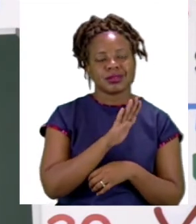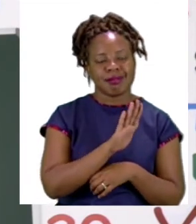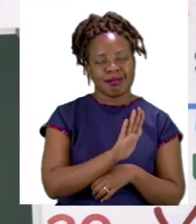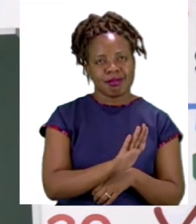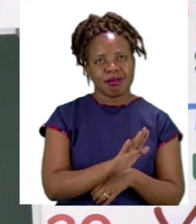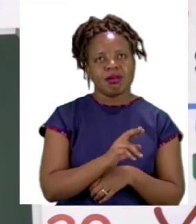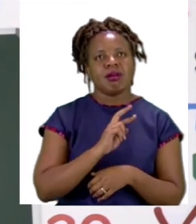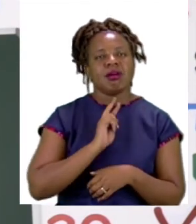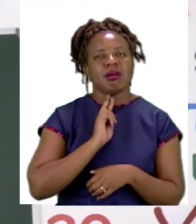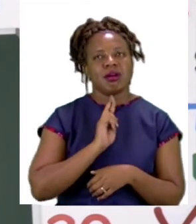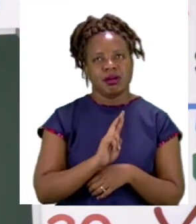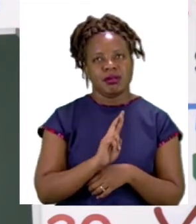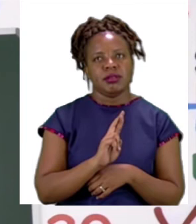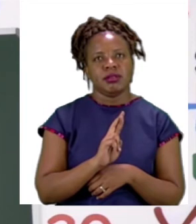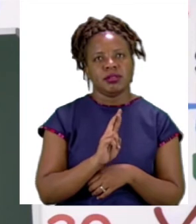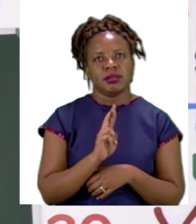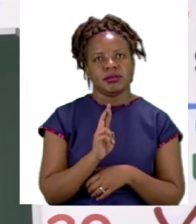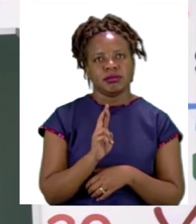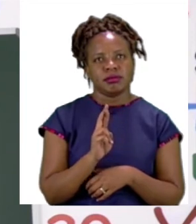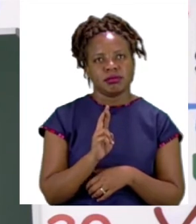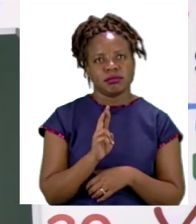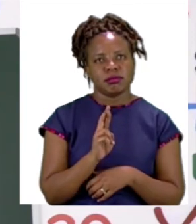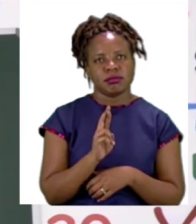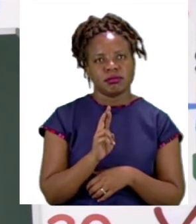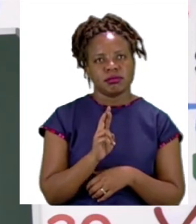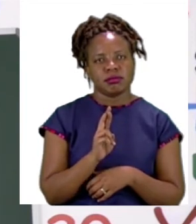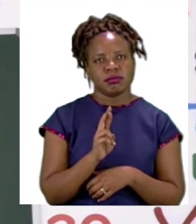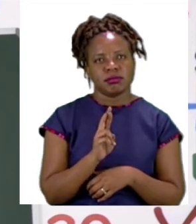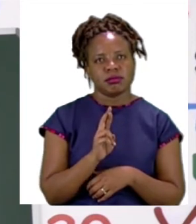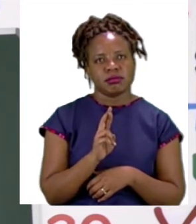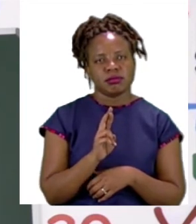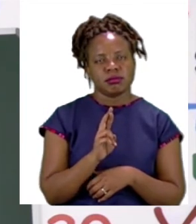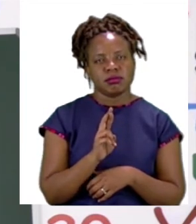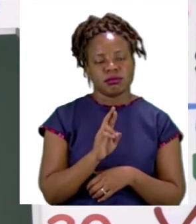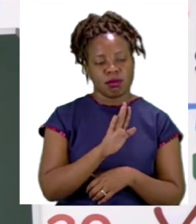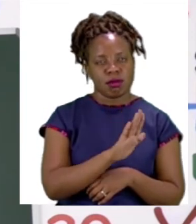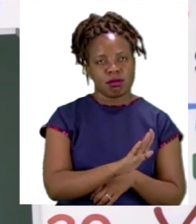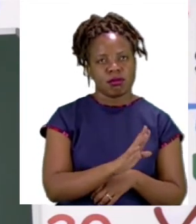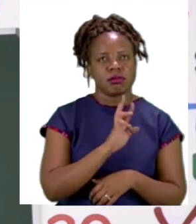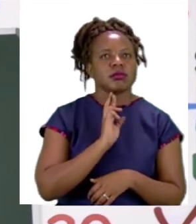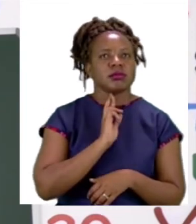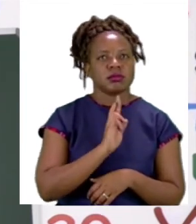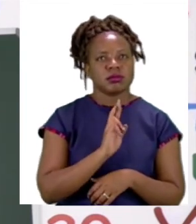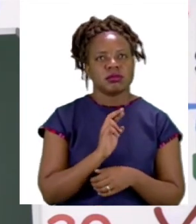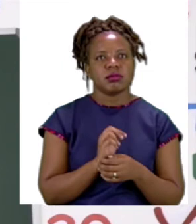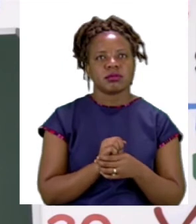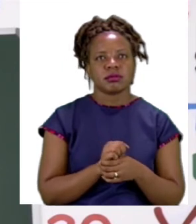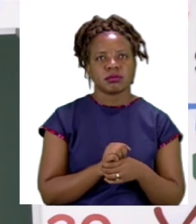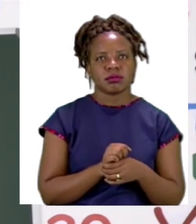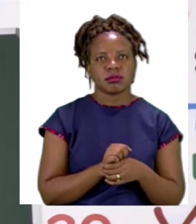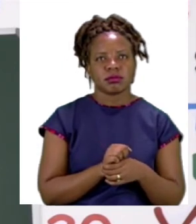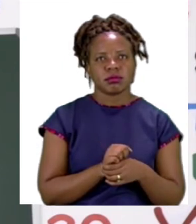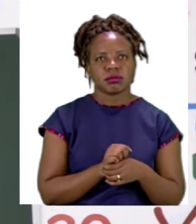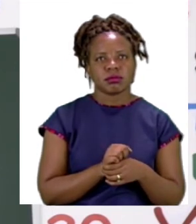boys and girls. And I hope that as you are following, you are also writing as well. There are, and I will use